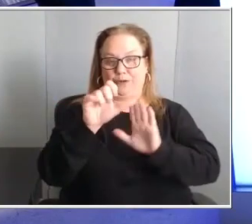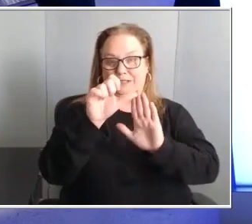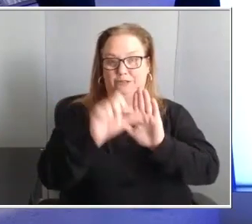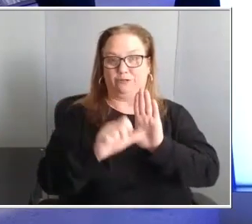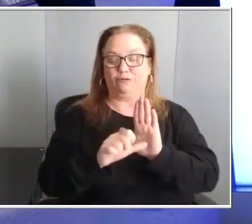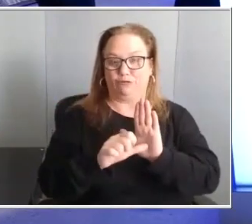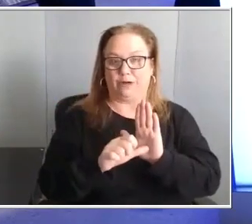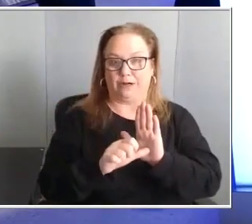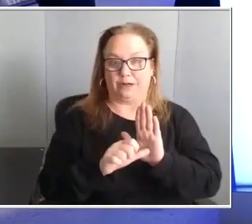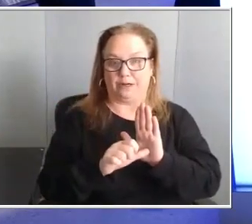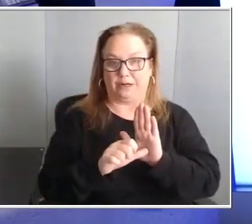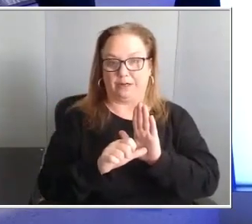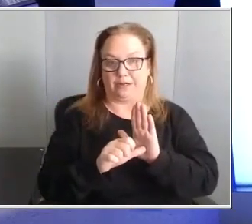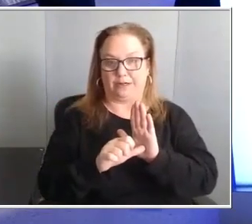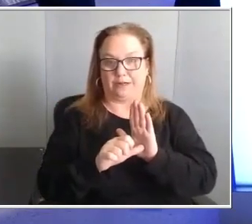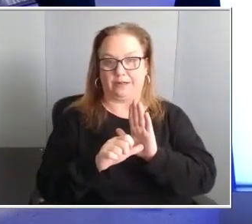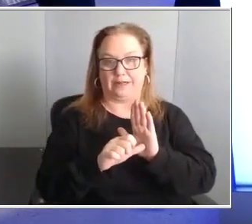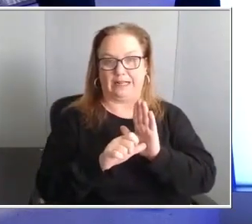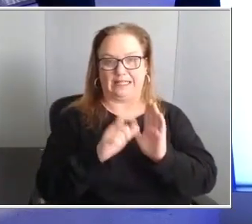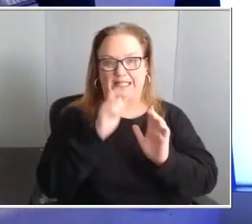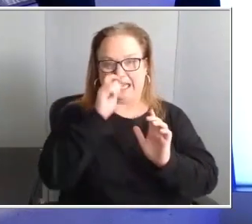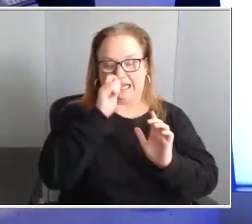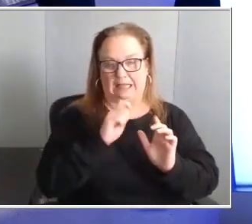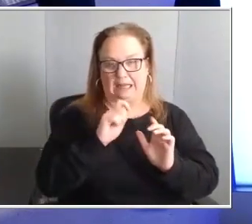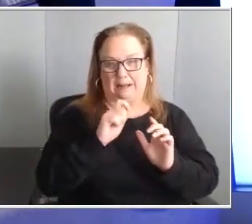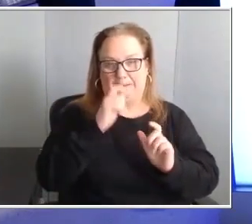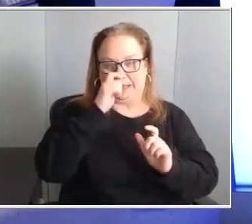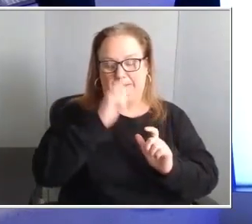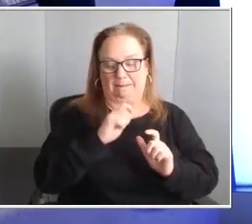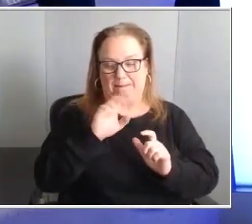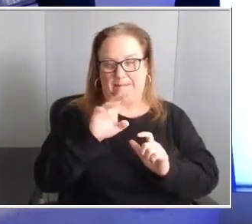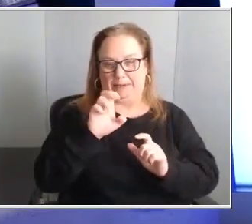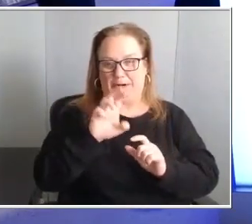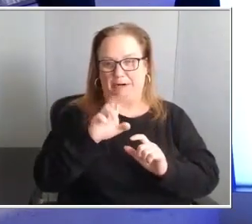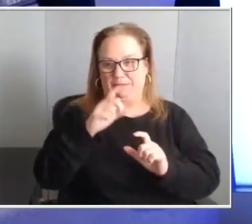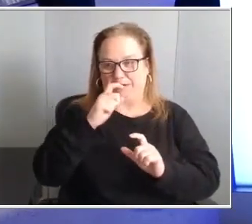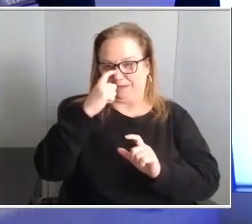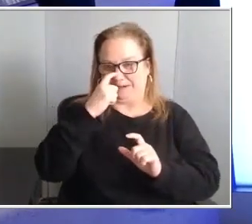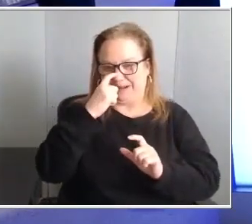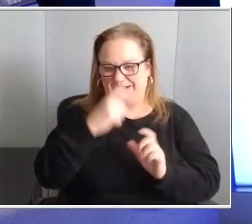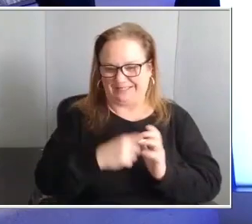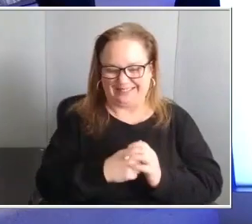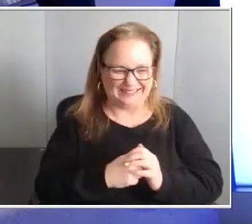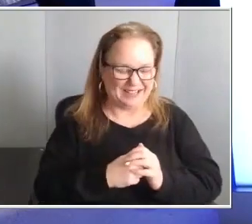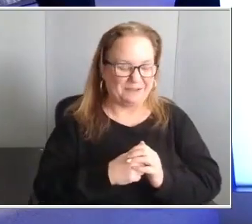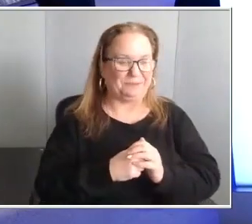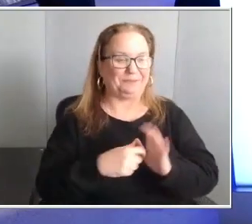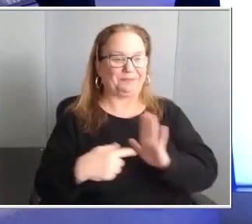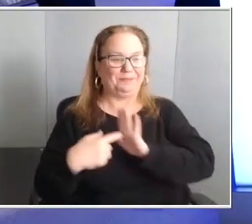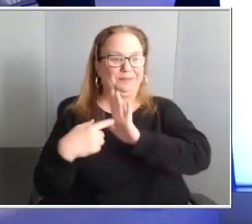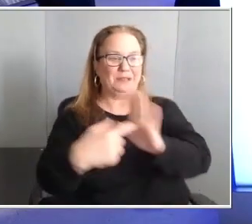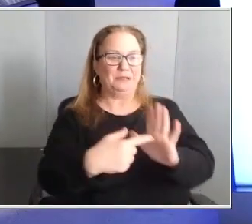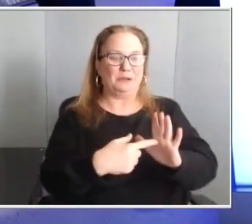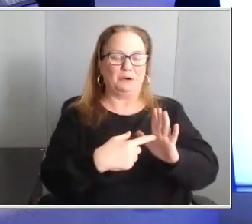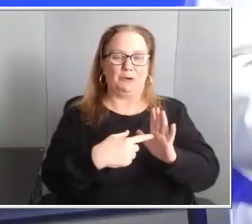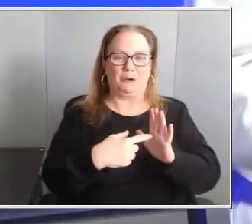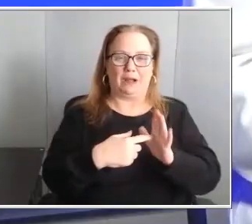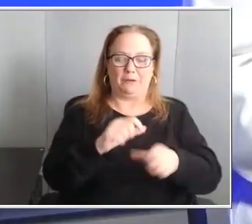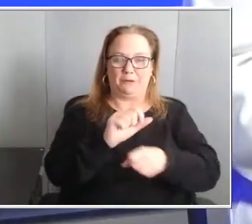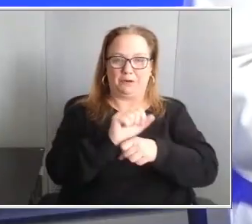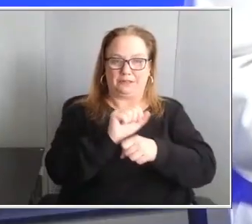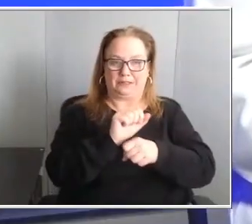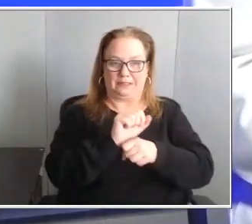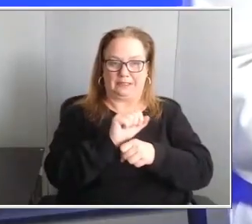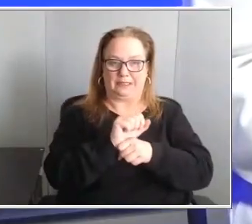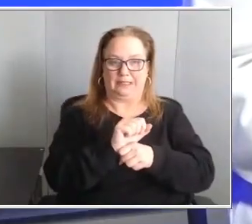want to say it's kind of like picking a really big booger out of the nose, but not really. It's kind of, yes. But show us how that catheter works. Yeah, so basically this is